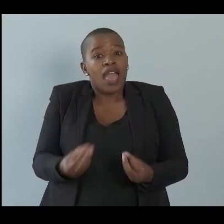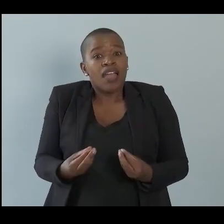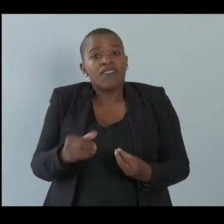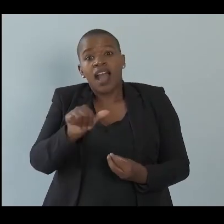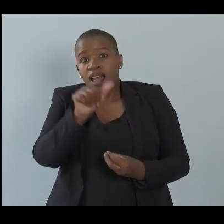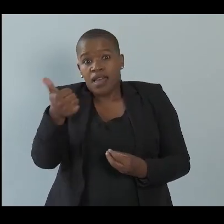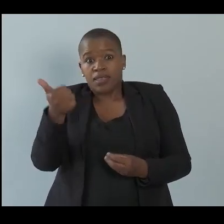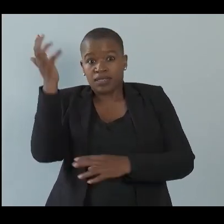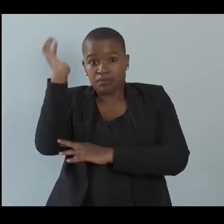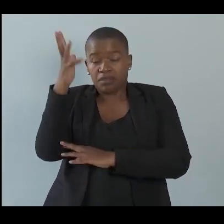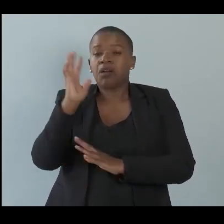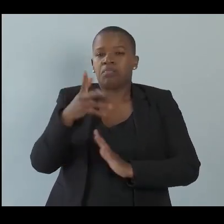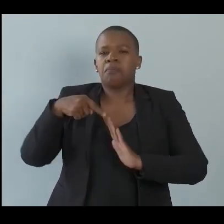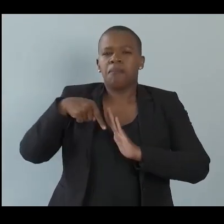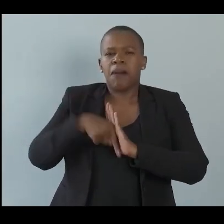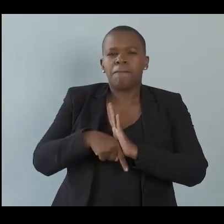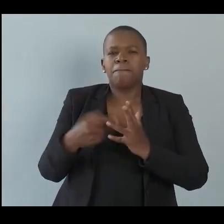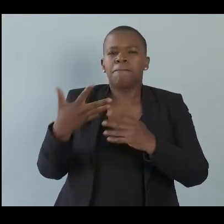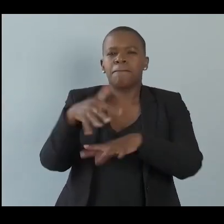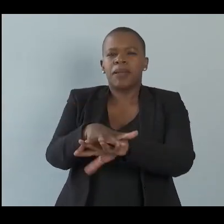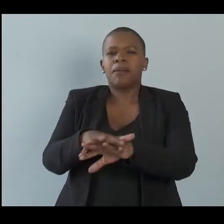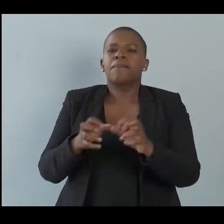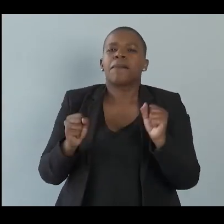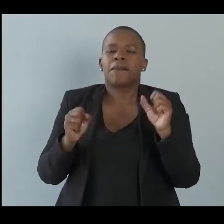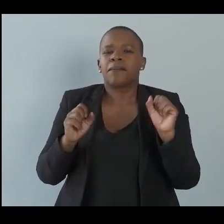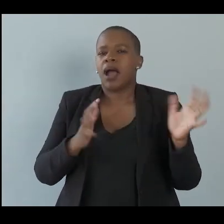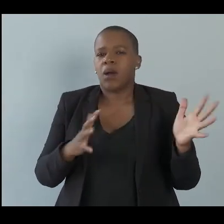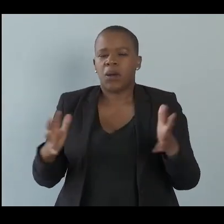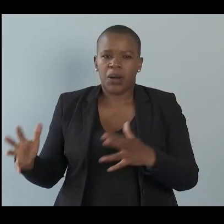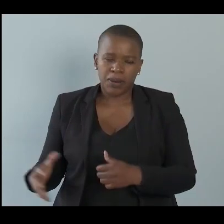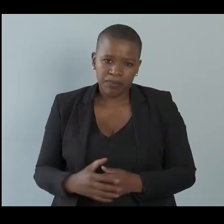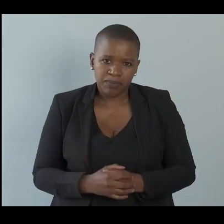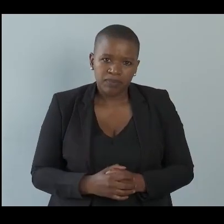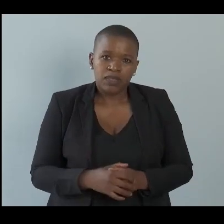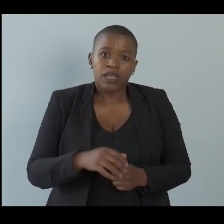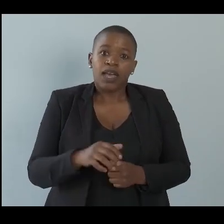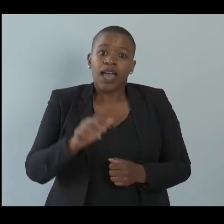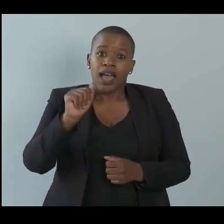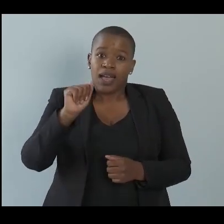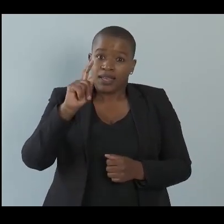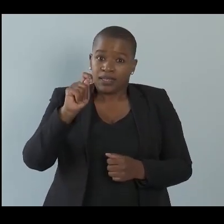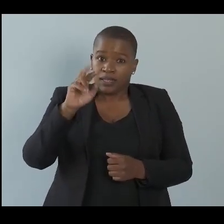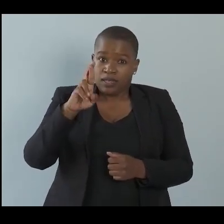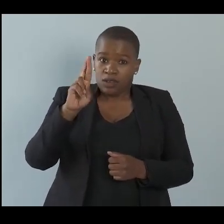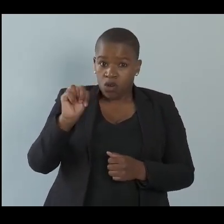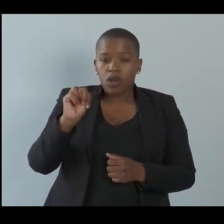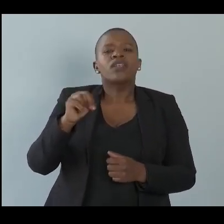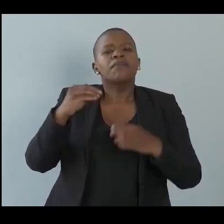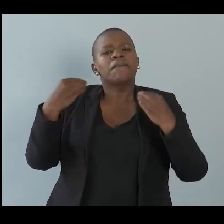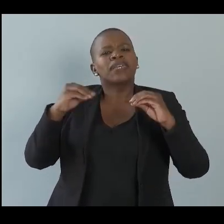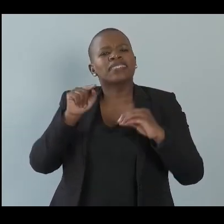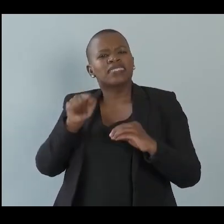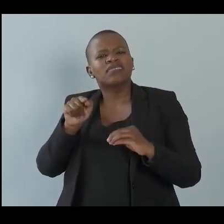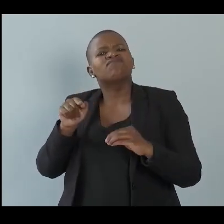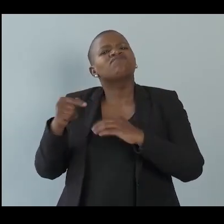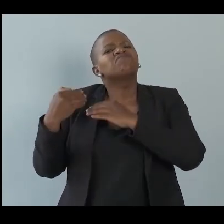and implementation of IT growth strategies. Altron Digital Business and Altron Security will together form